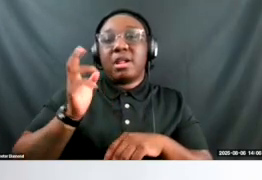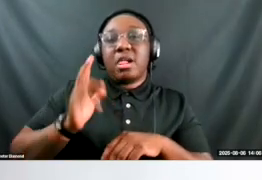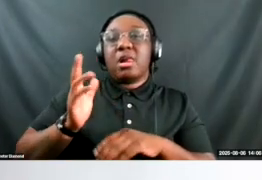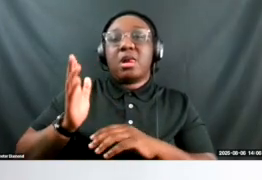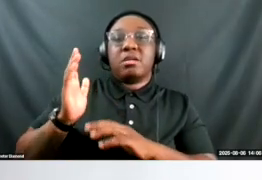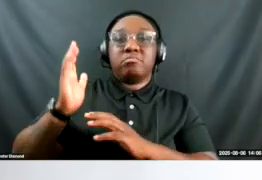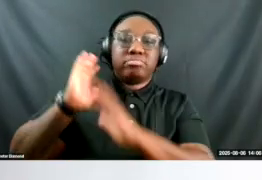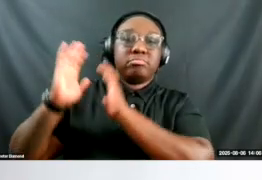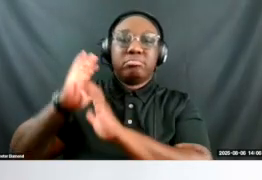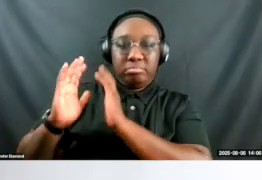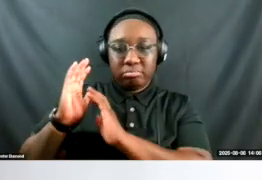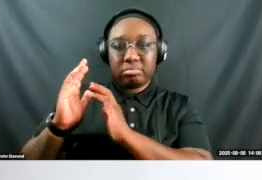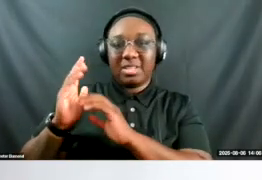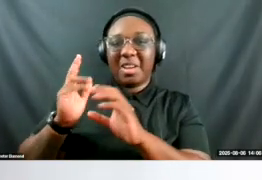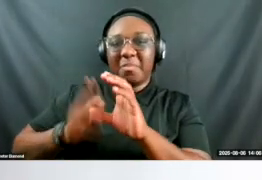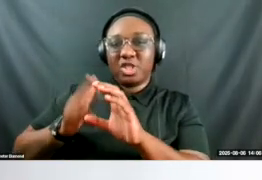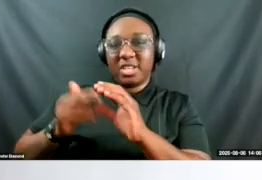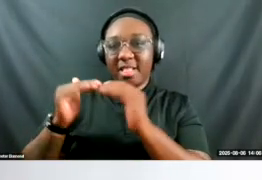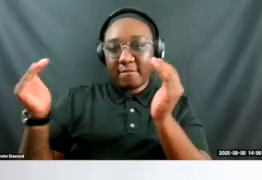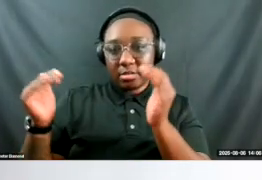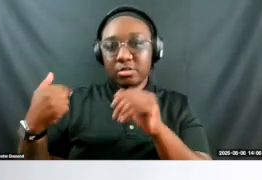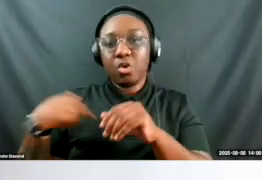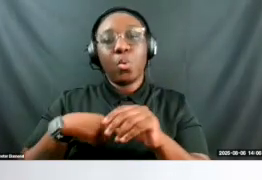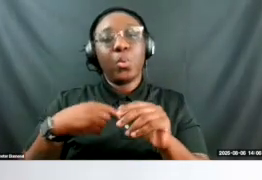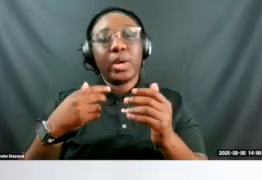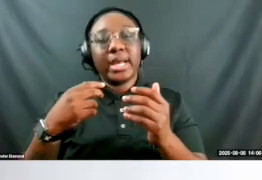data, we estimate the programs will need